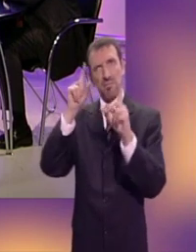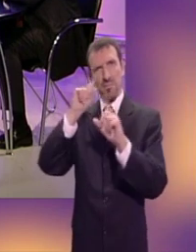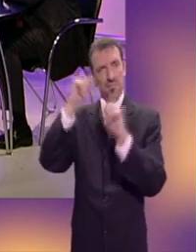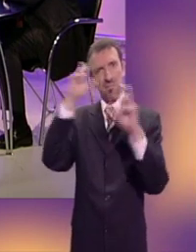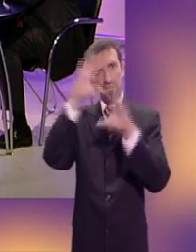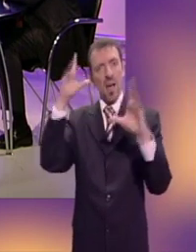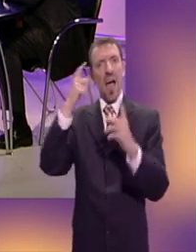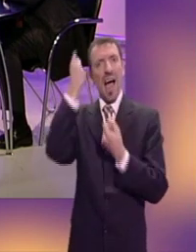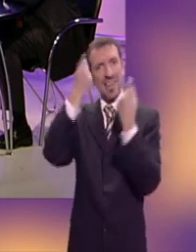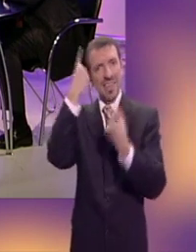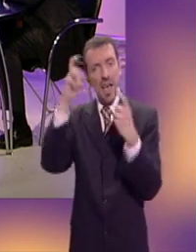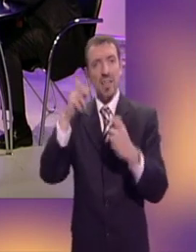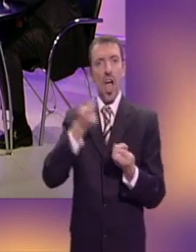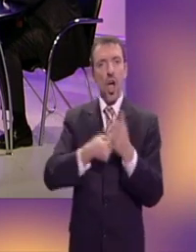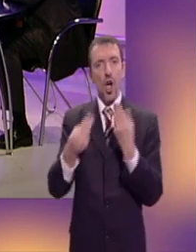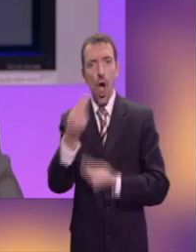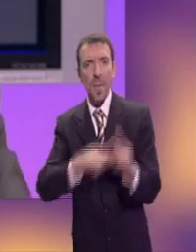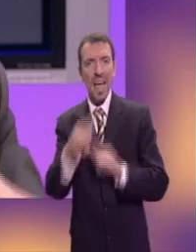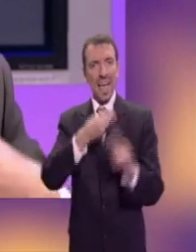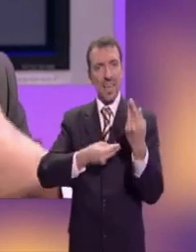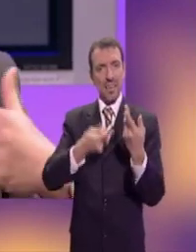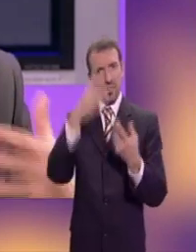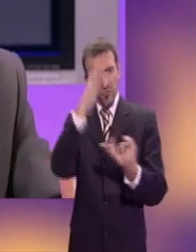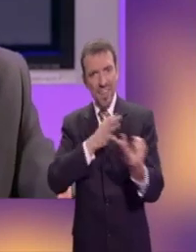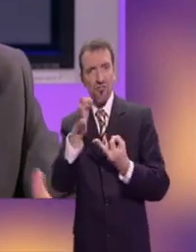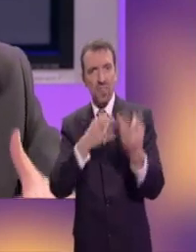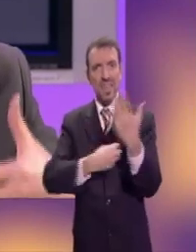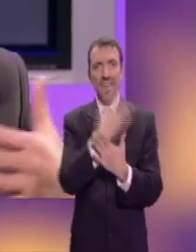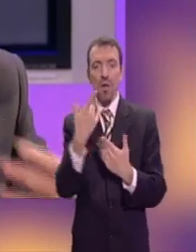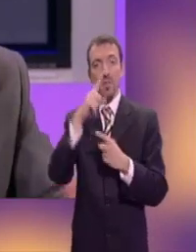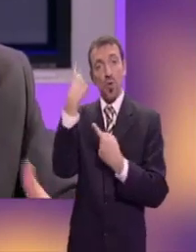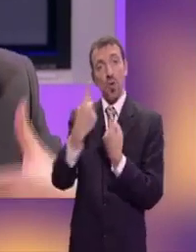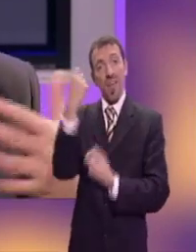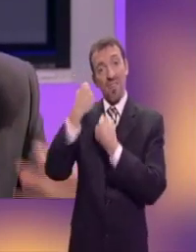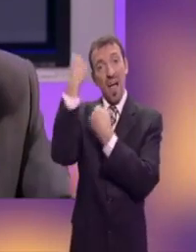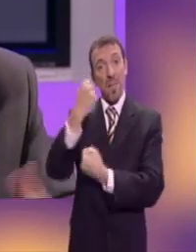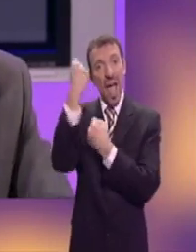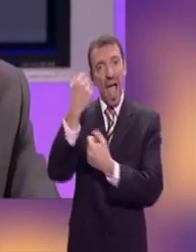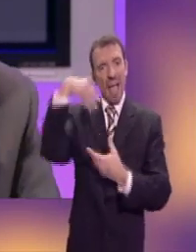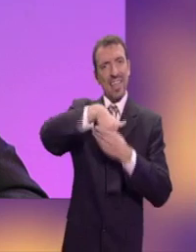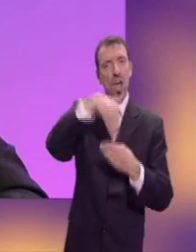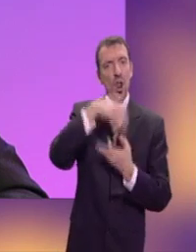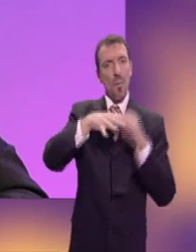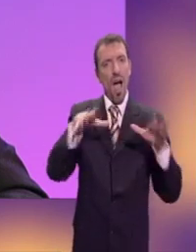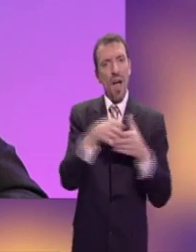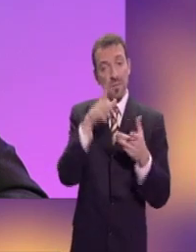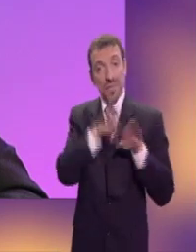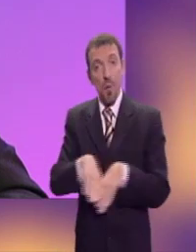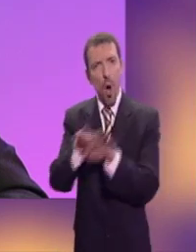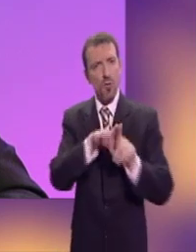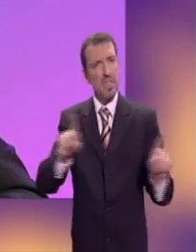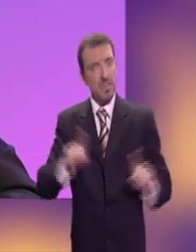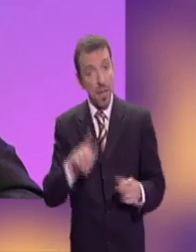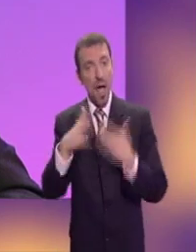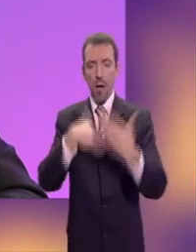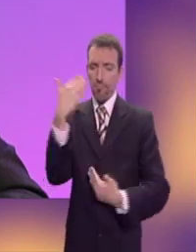The alternative economic strategy was evolving. You were starting to campaign about internal party democracy and